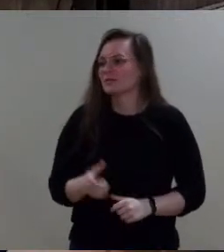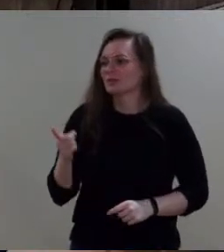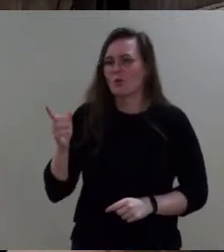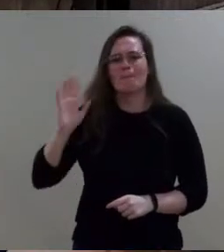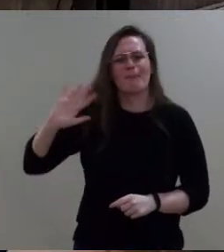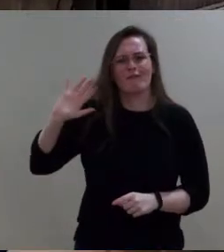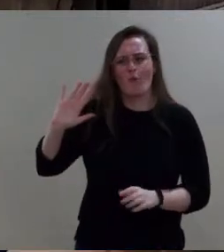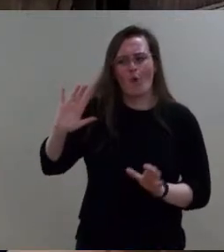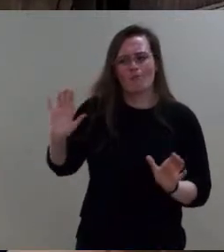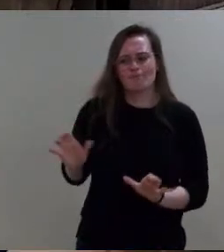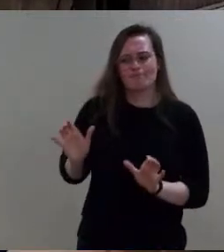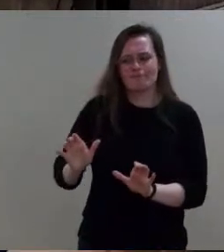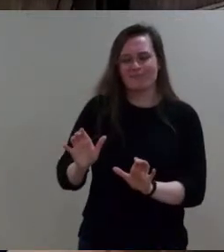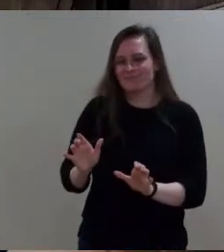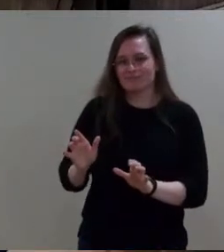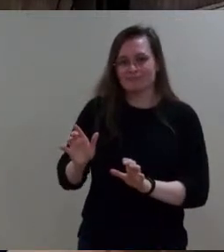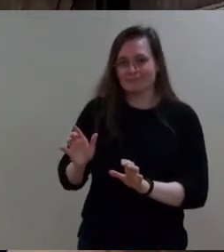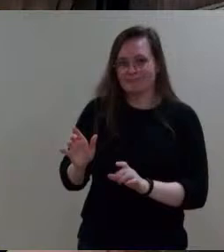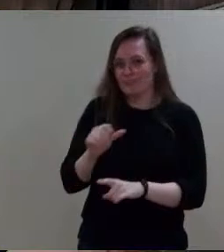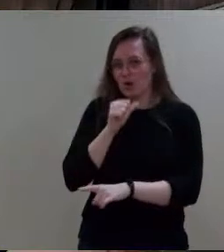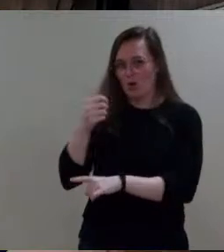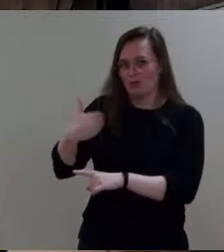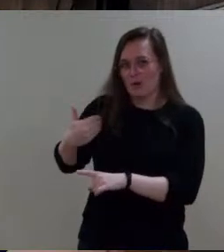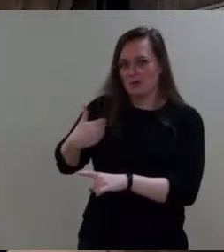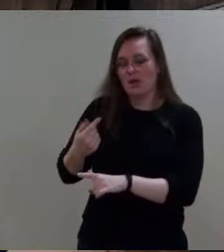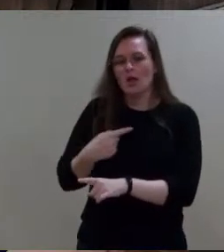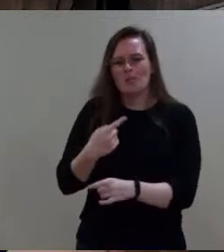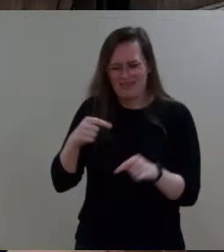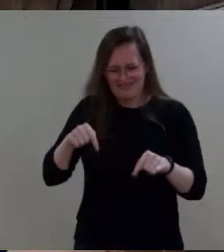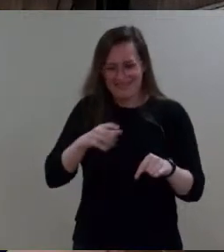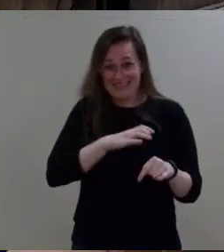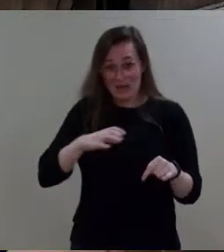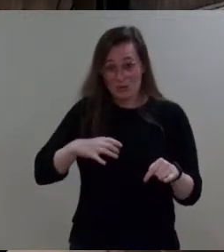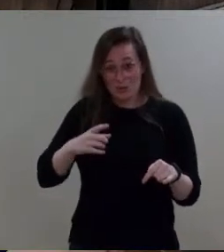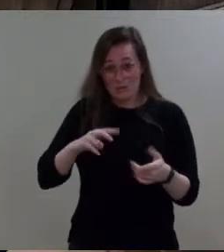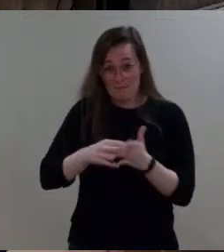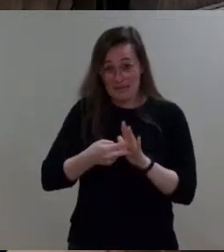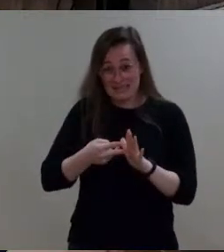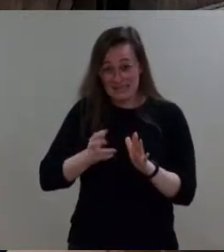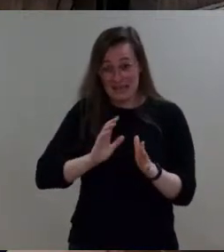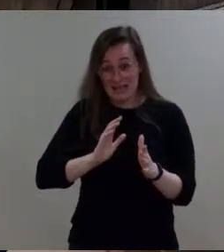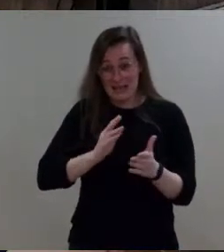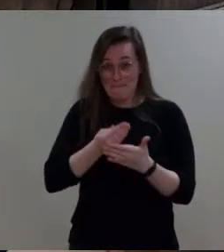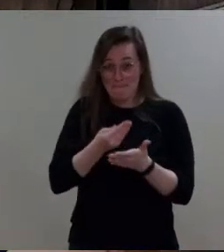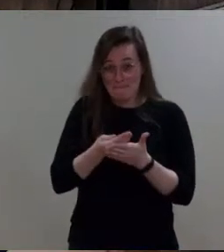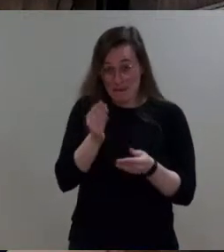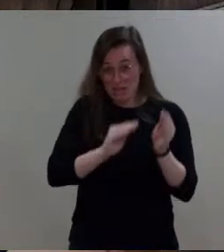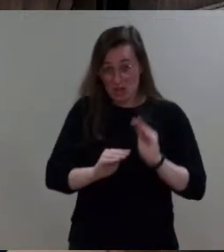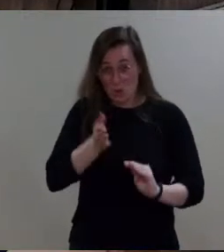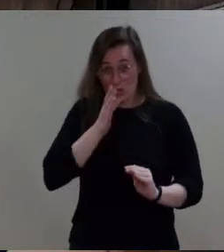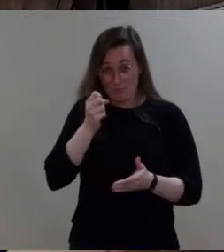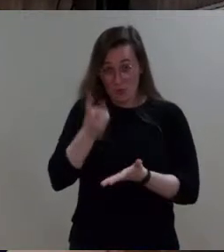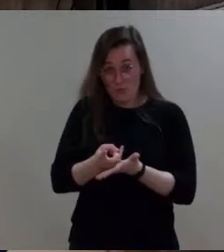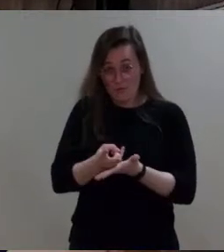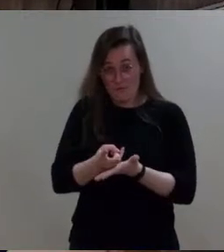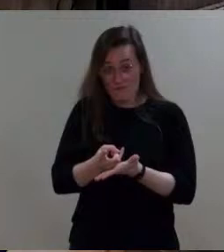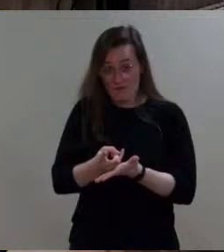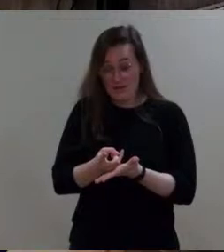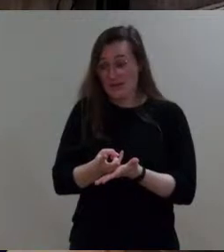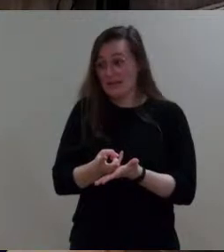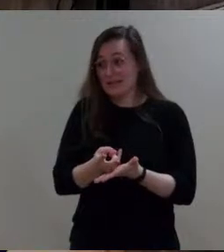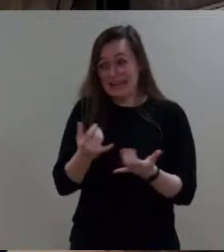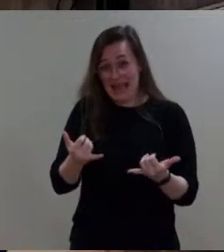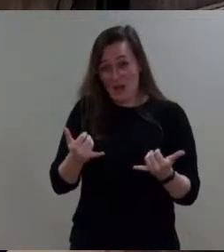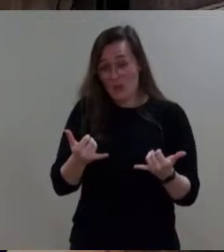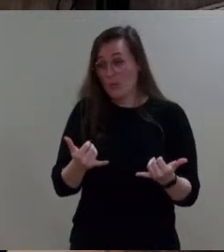but as this council, are we approving capital budgets that are beyond our means? Because, and I only say that last year you weren't